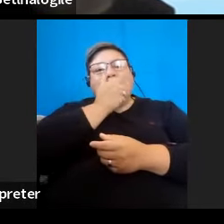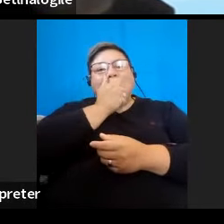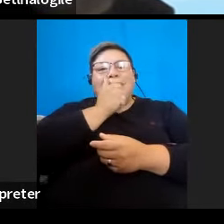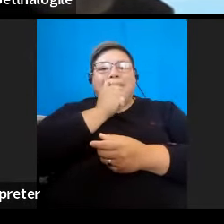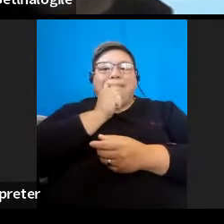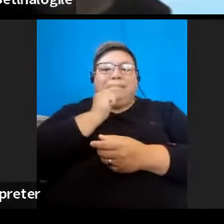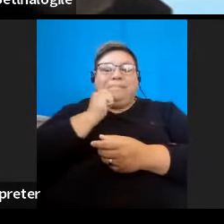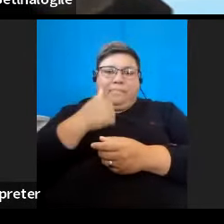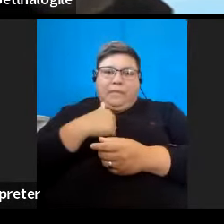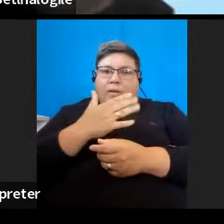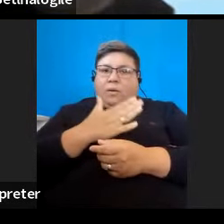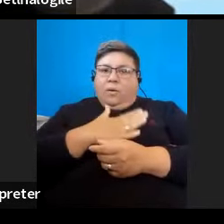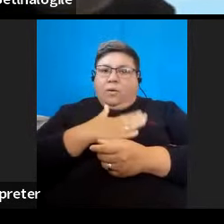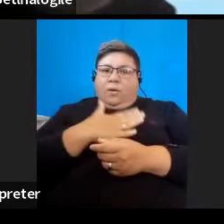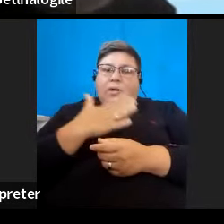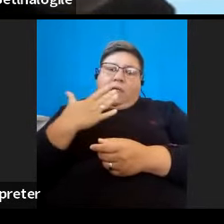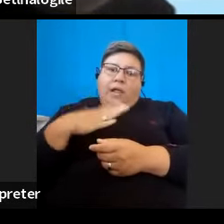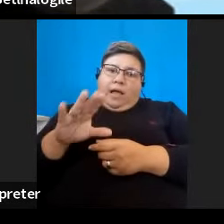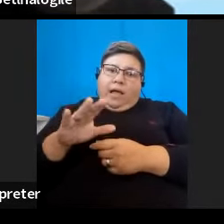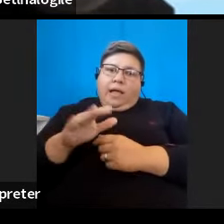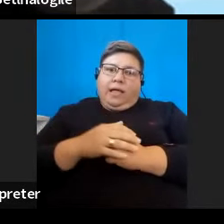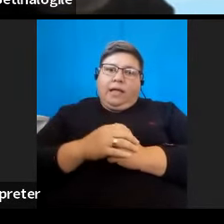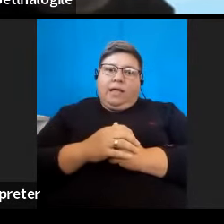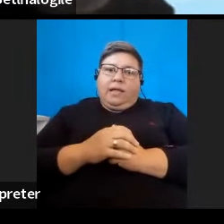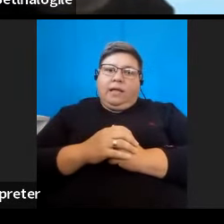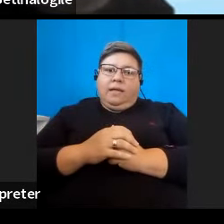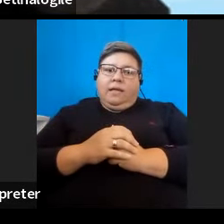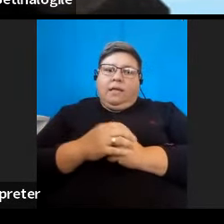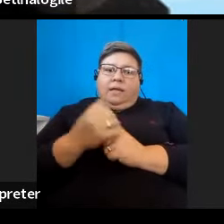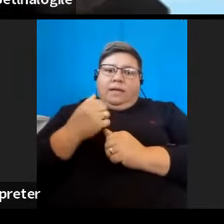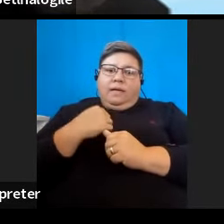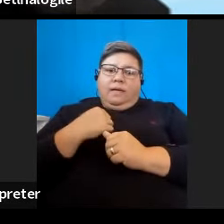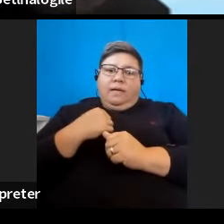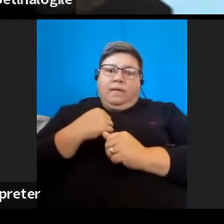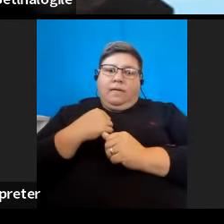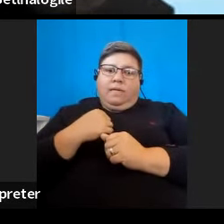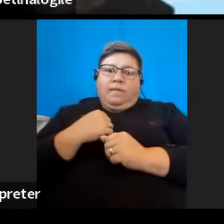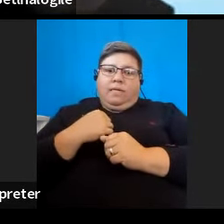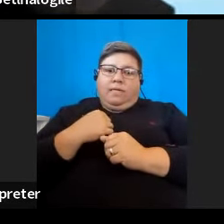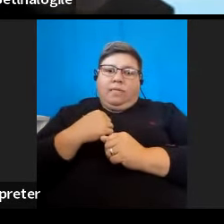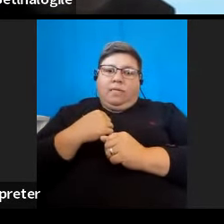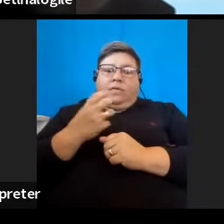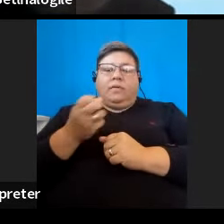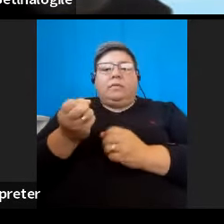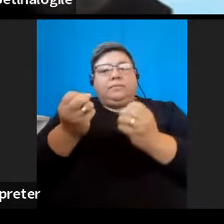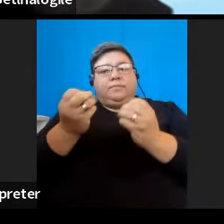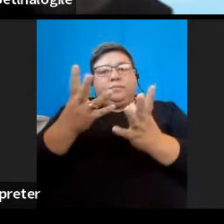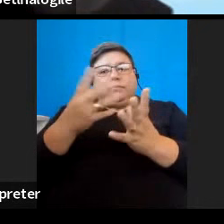like, I had requested that for some of the